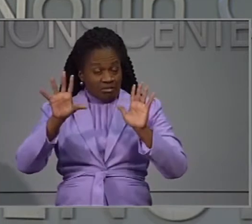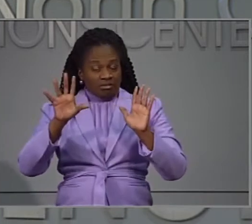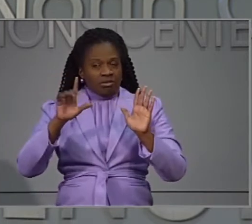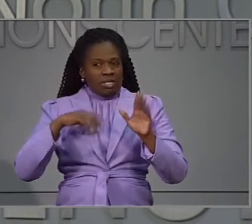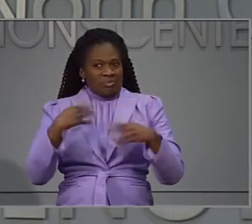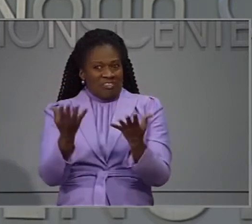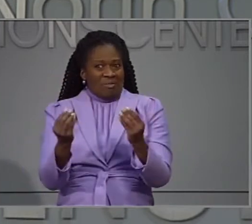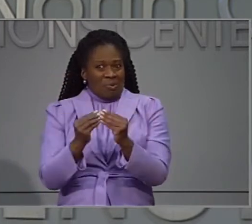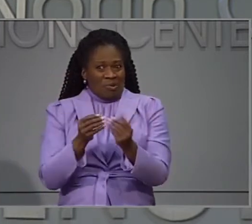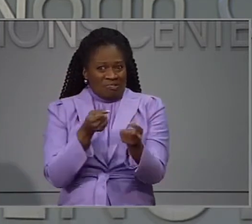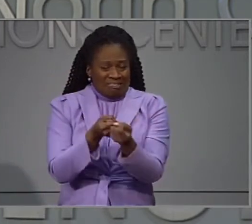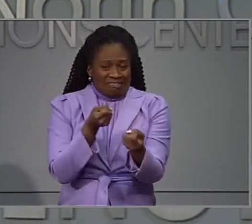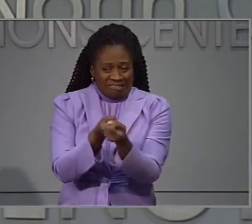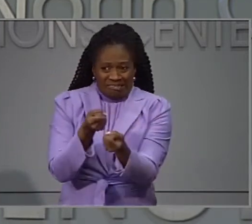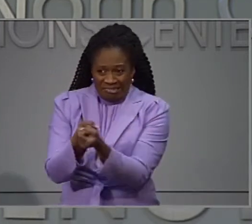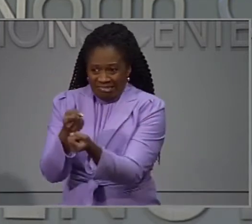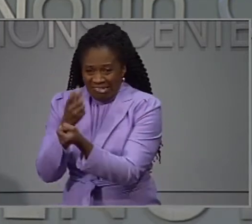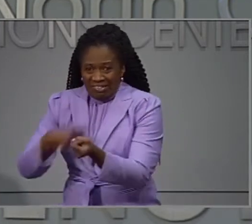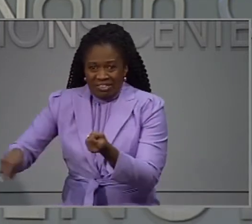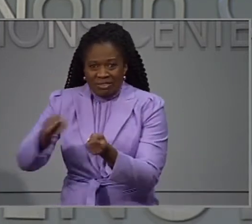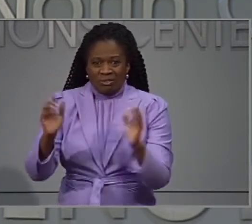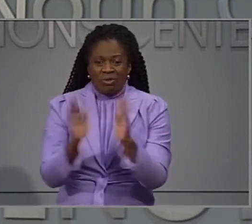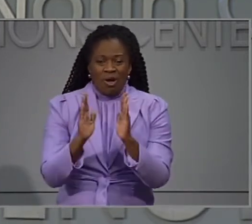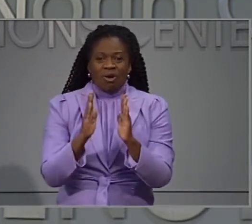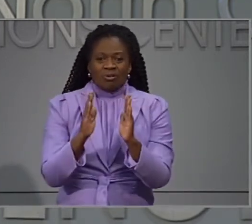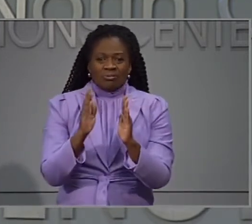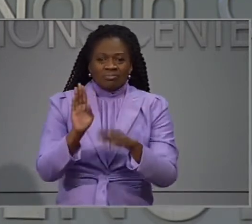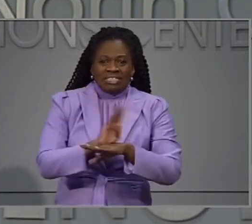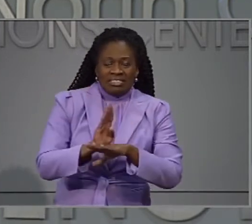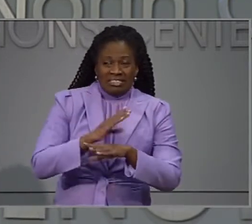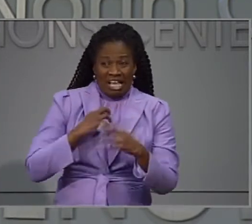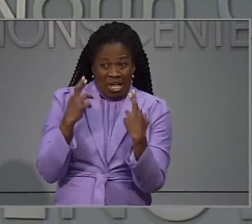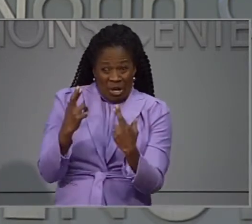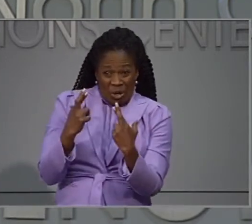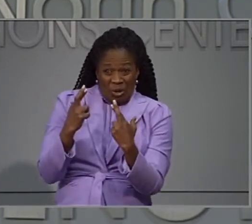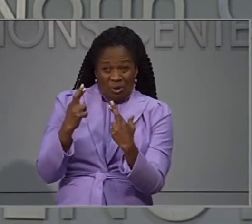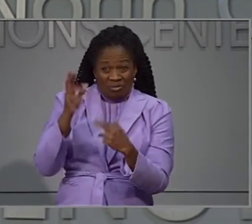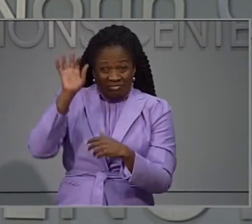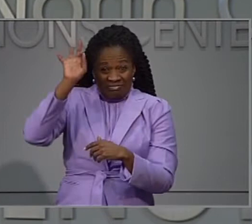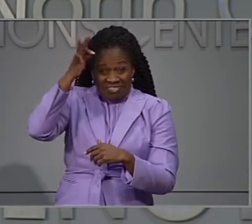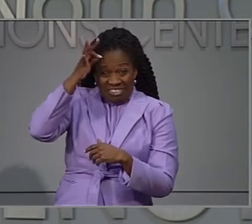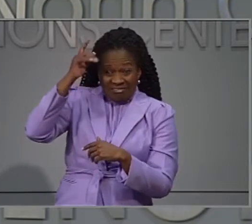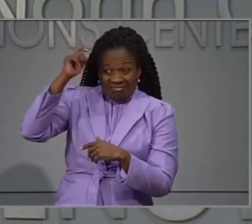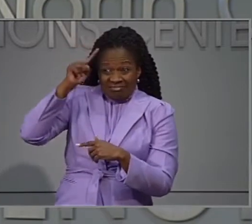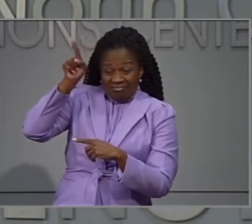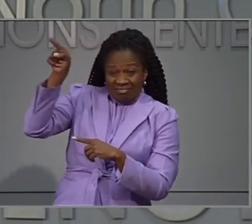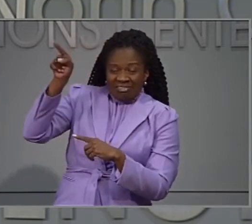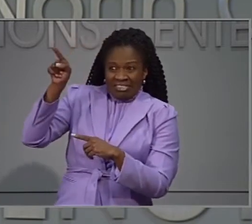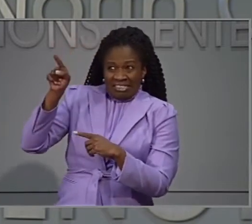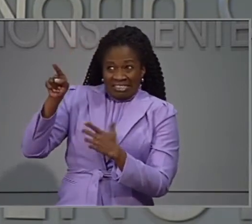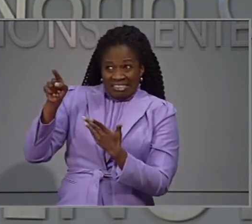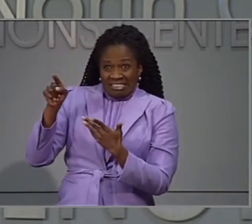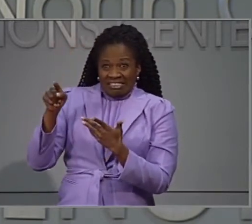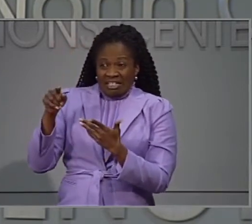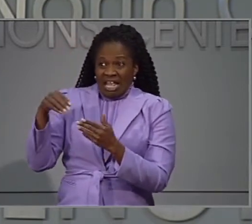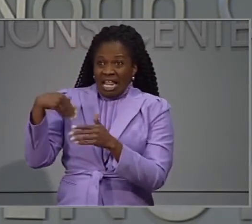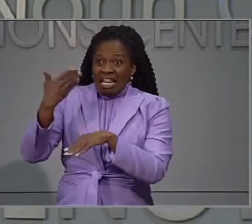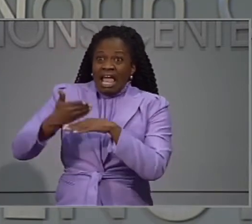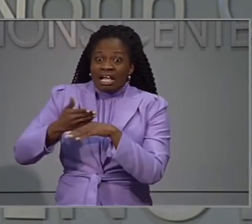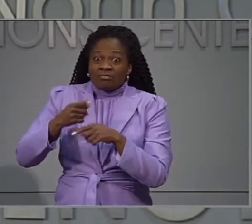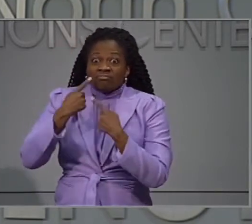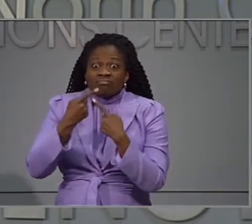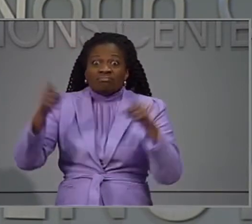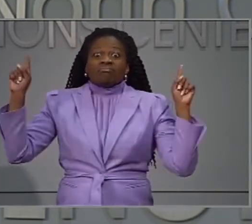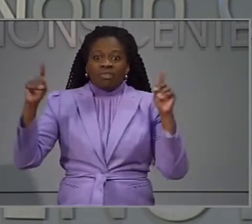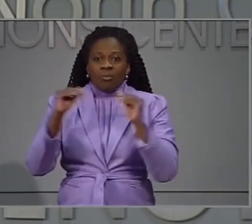provide more funding to our small businesses. I hope the federal government will in the next package, provide